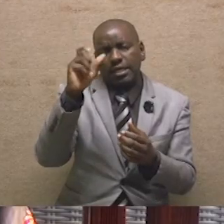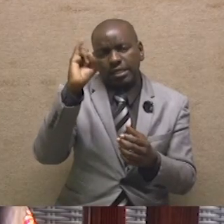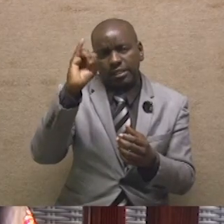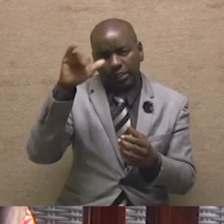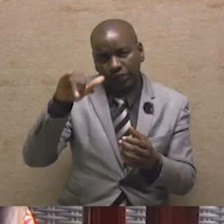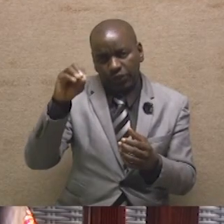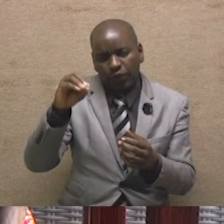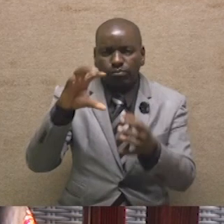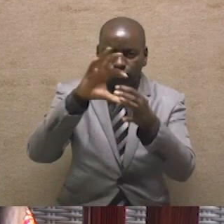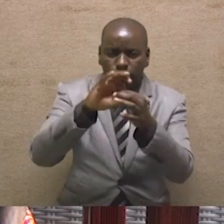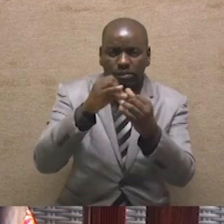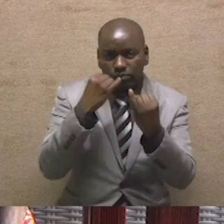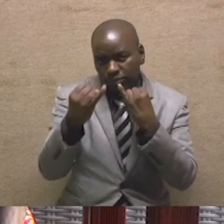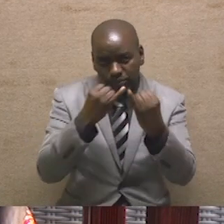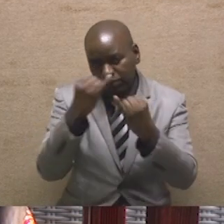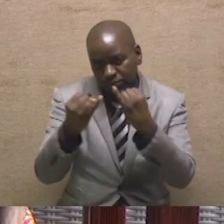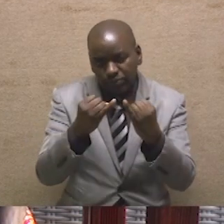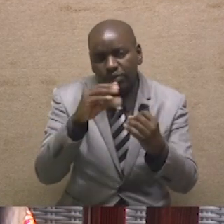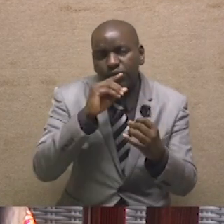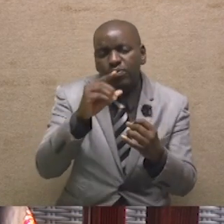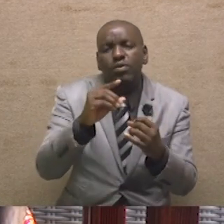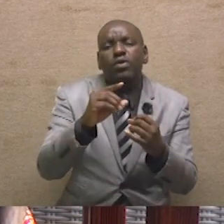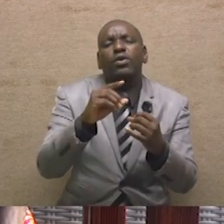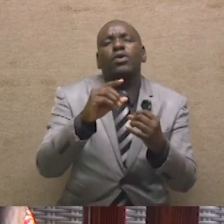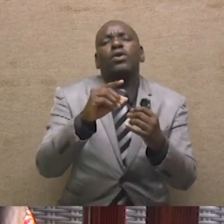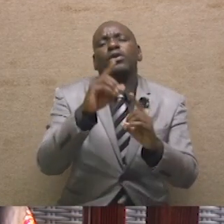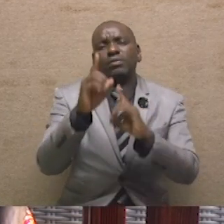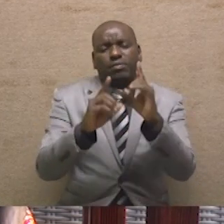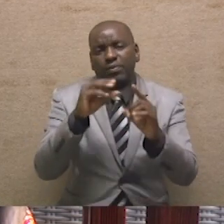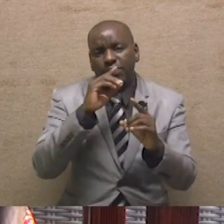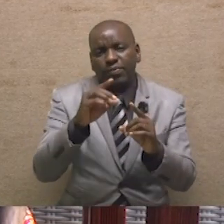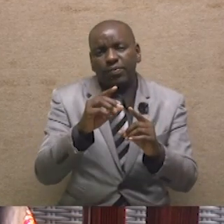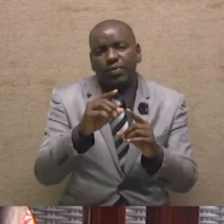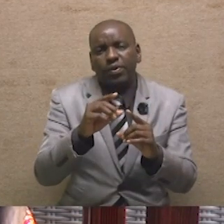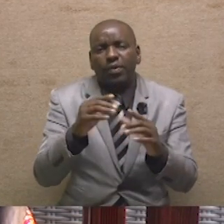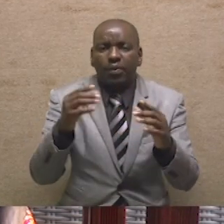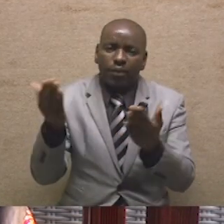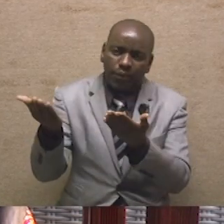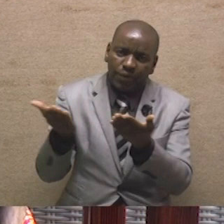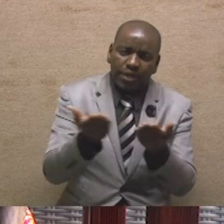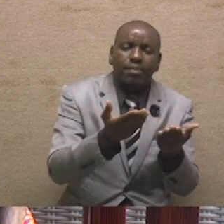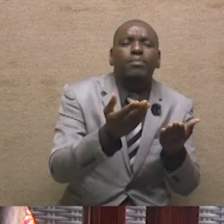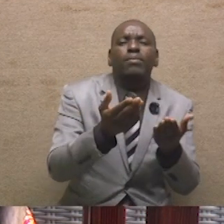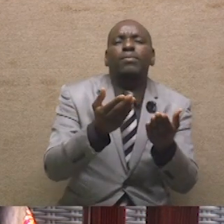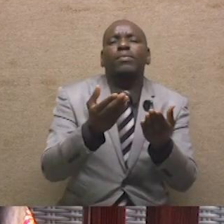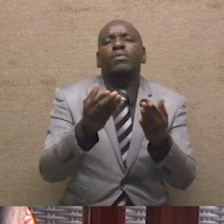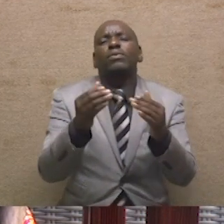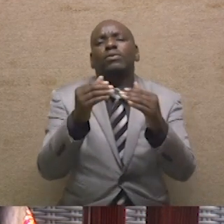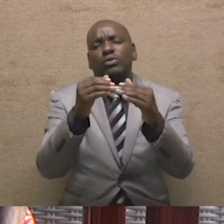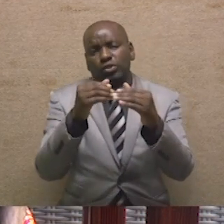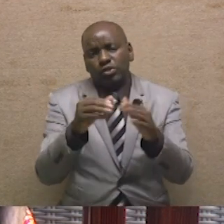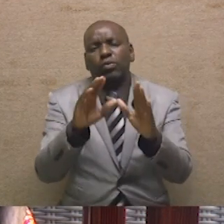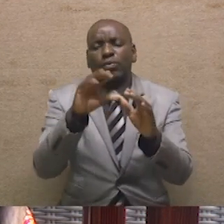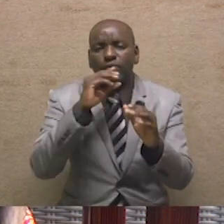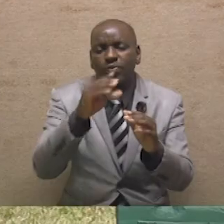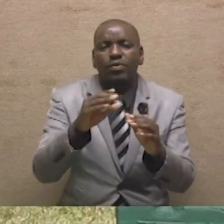discuss this topic, I'm joined today by Mr. Gwatizo and Tendai Nyamajiwa. Welcome to the show.